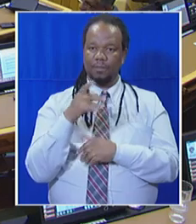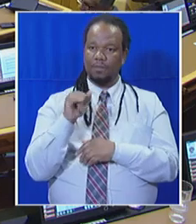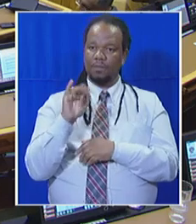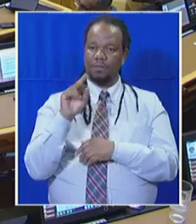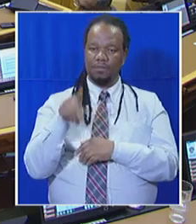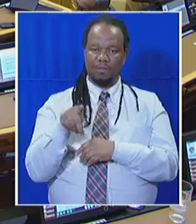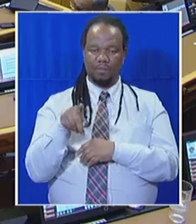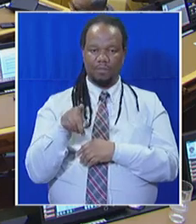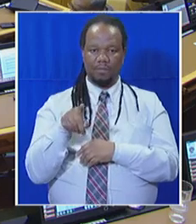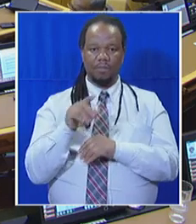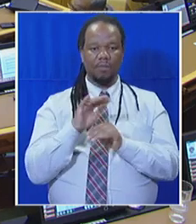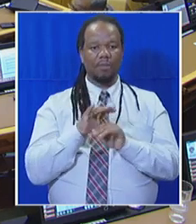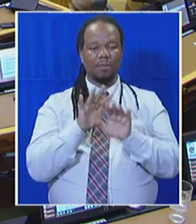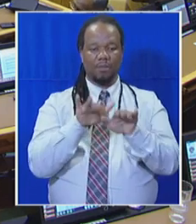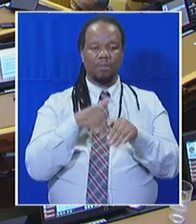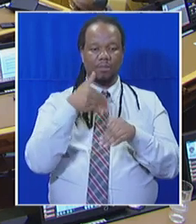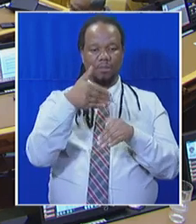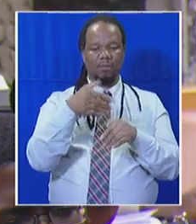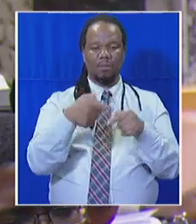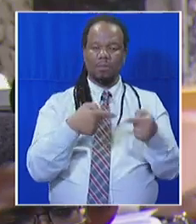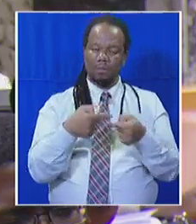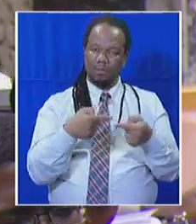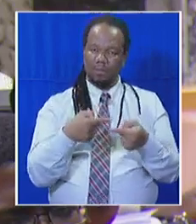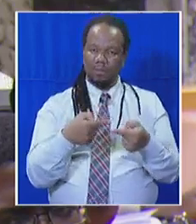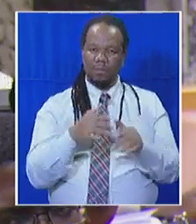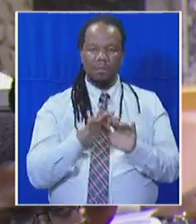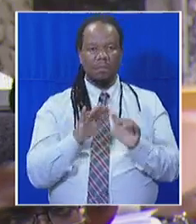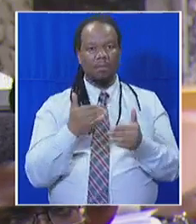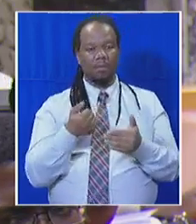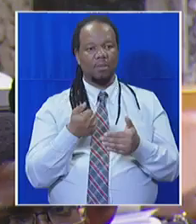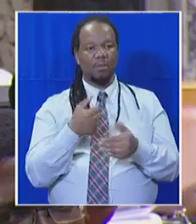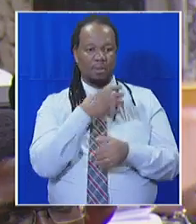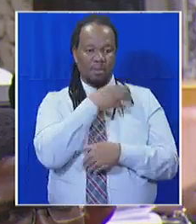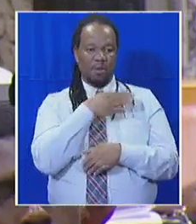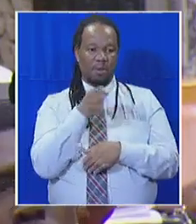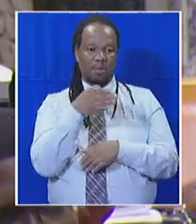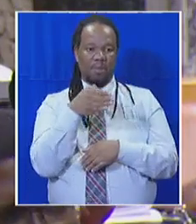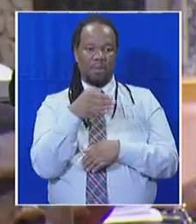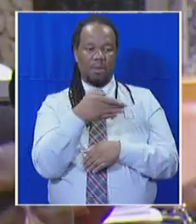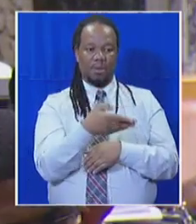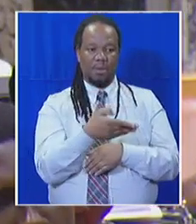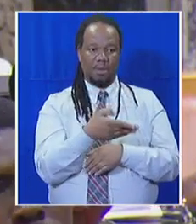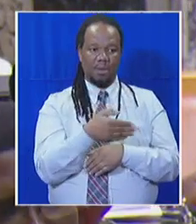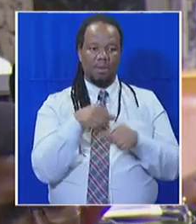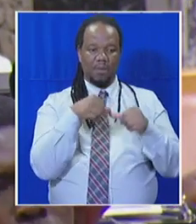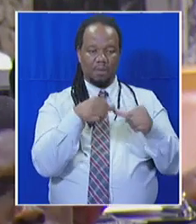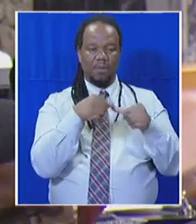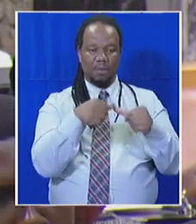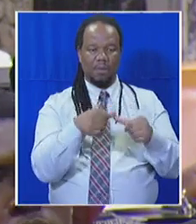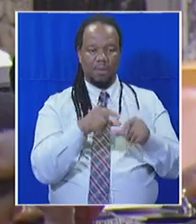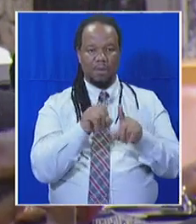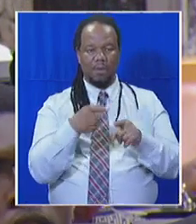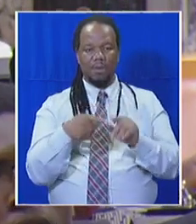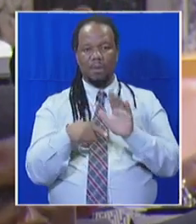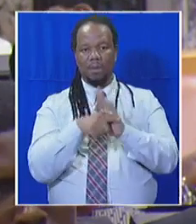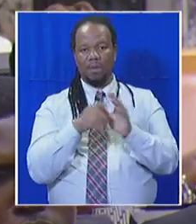this House, at its next sitting, debate the perpetual absence of cabinet ministers from sittings of this House and the negative impact this